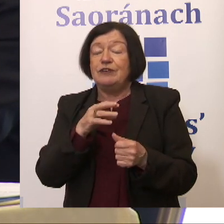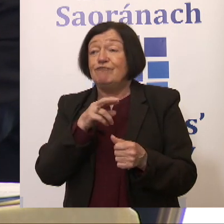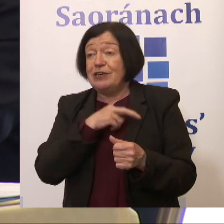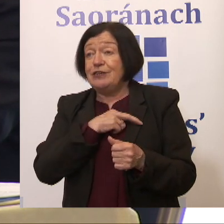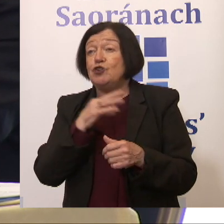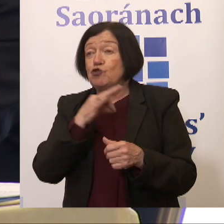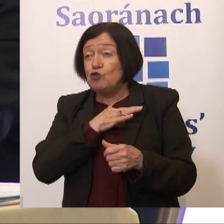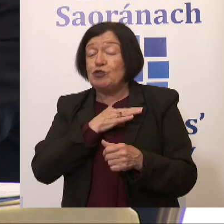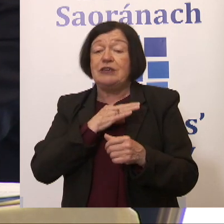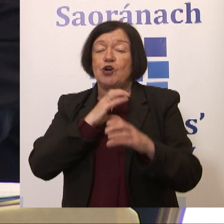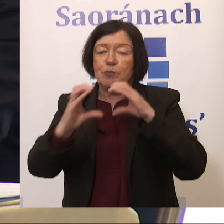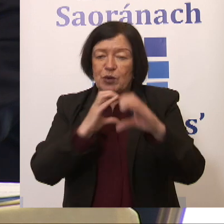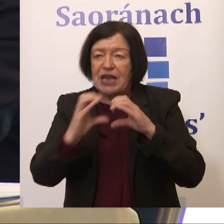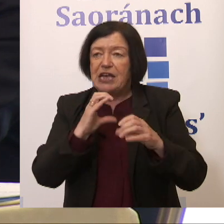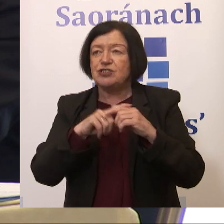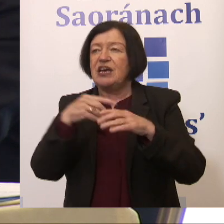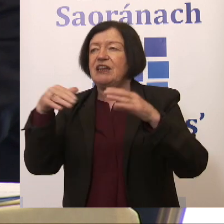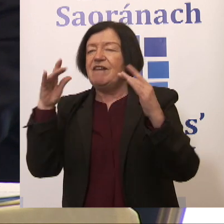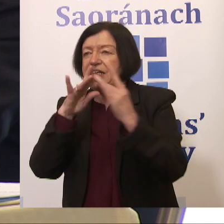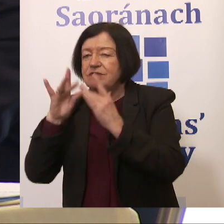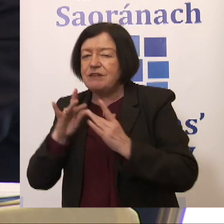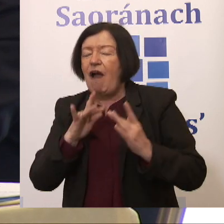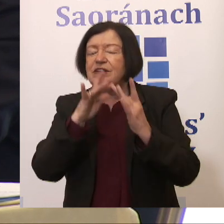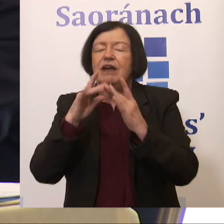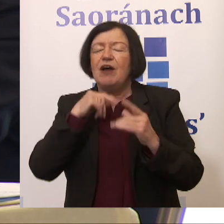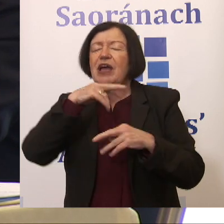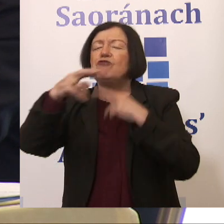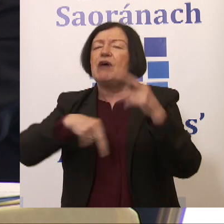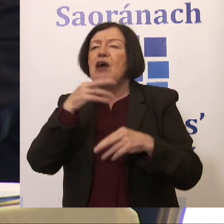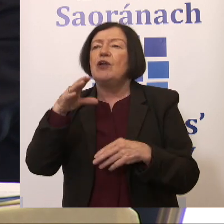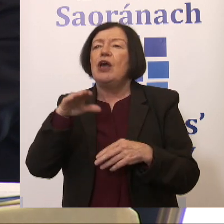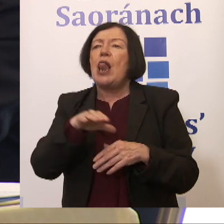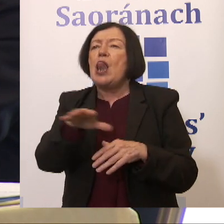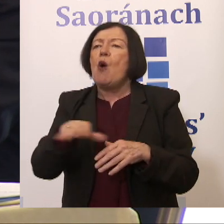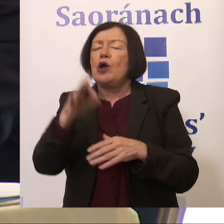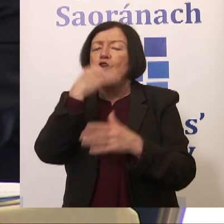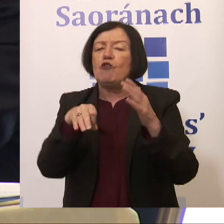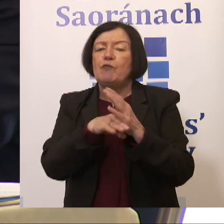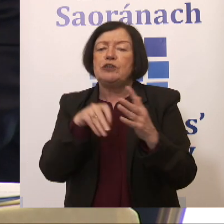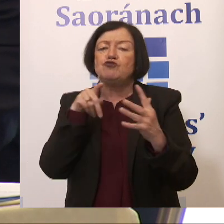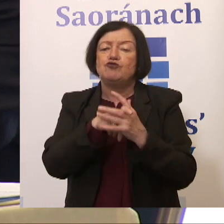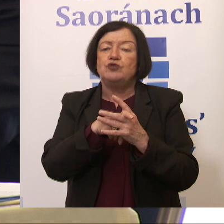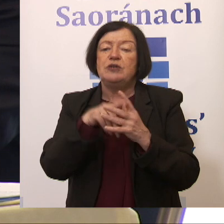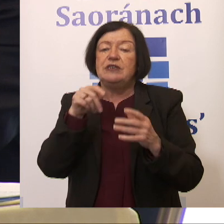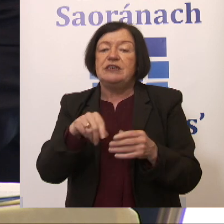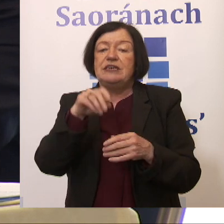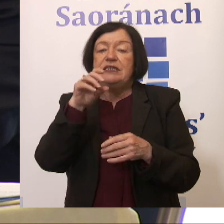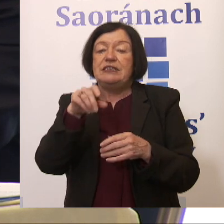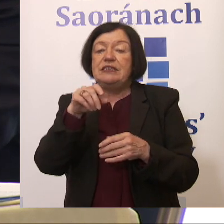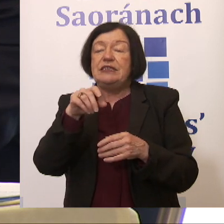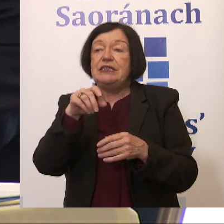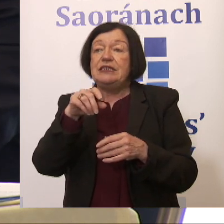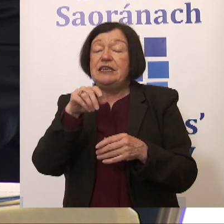communication and engagement, and I would say around local government, through the CCMA, the City and County